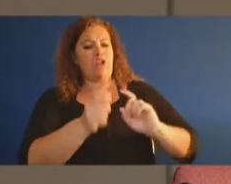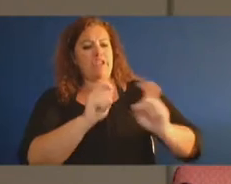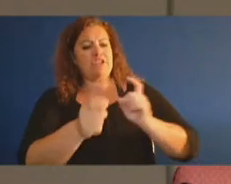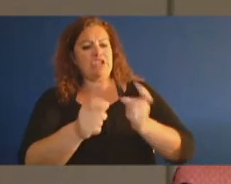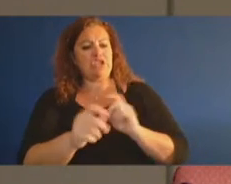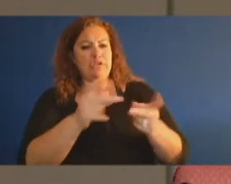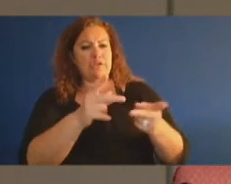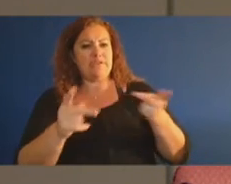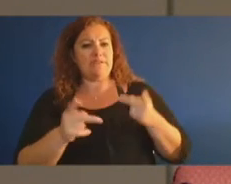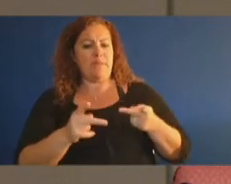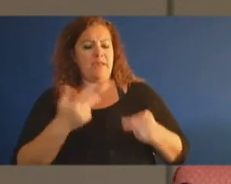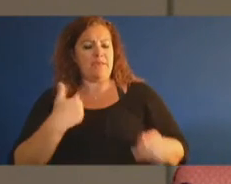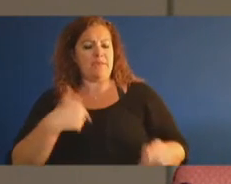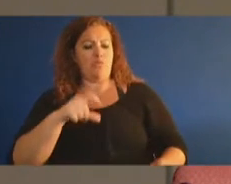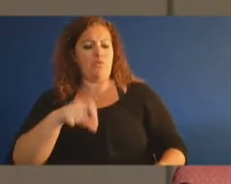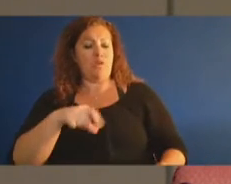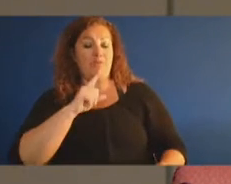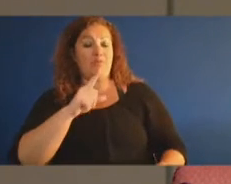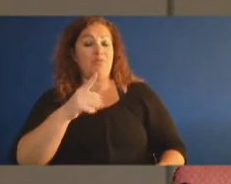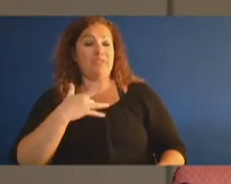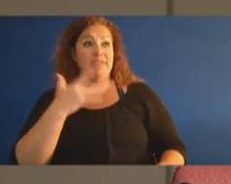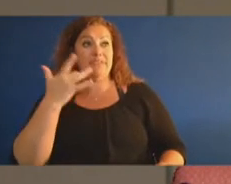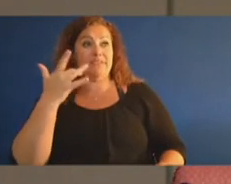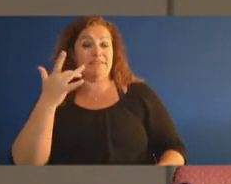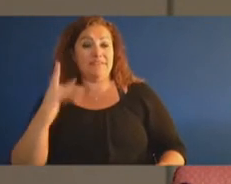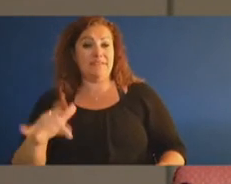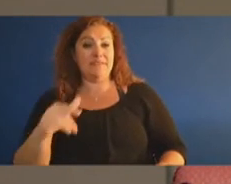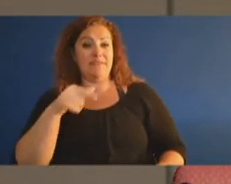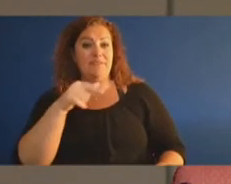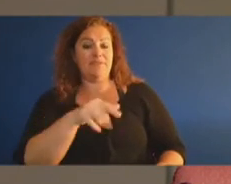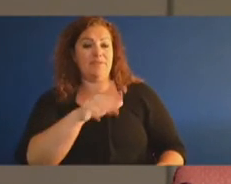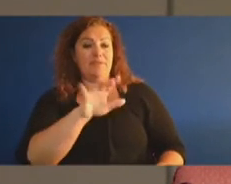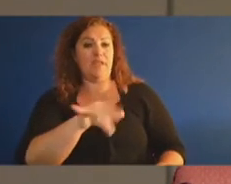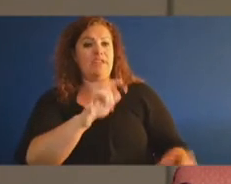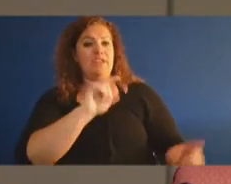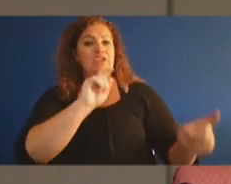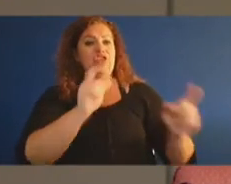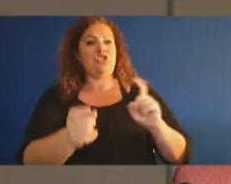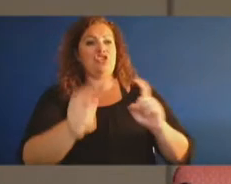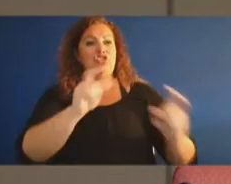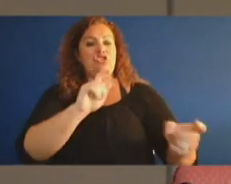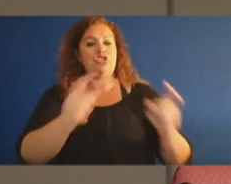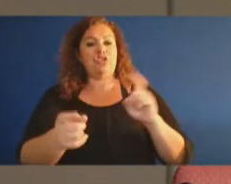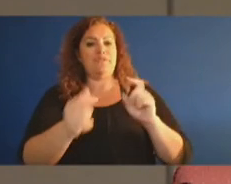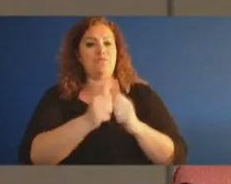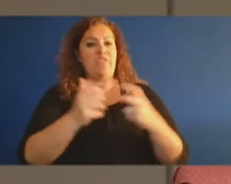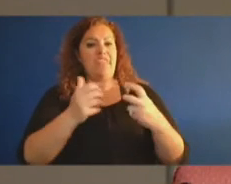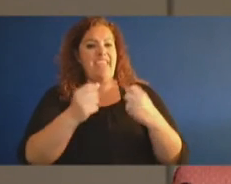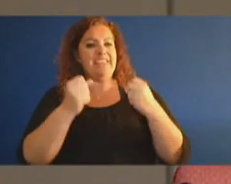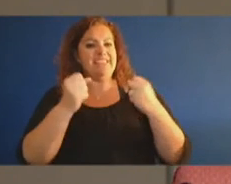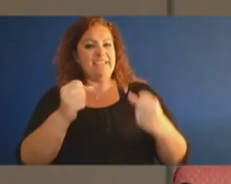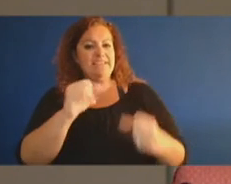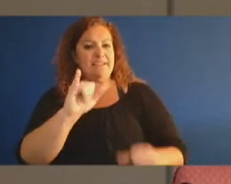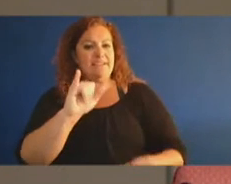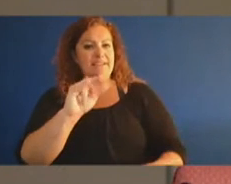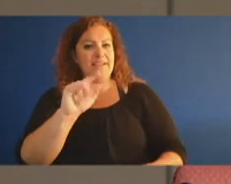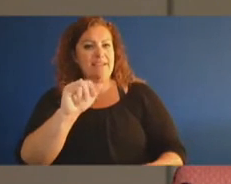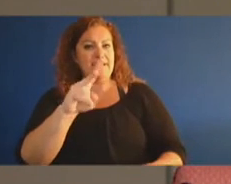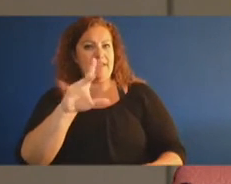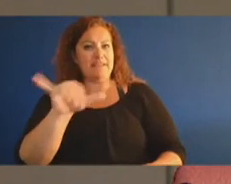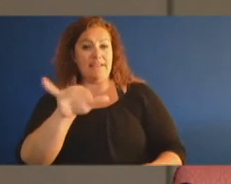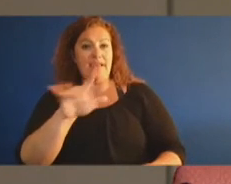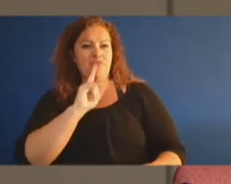sensitive to uh shifts and intensity that really make preserves the neighborhood character